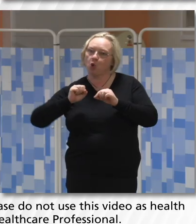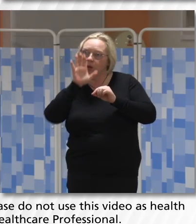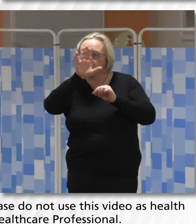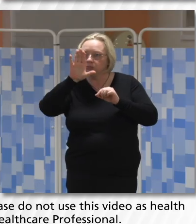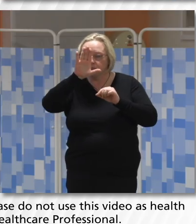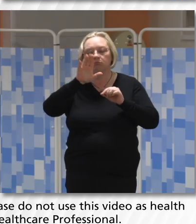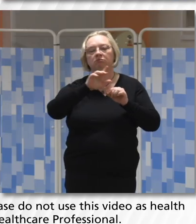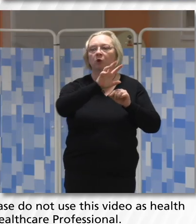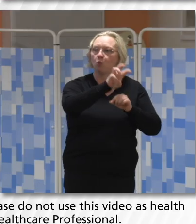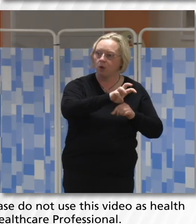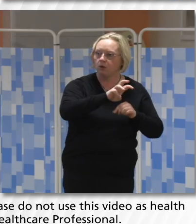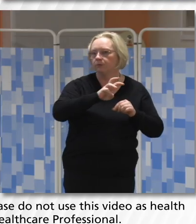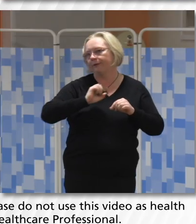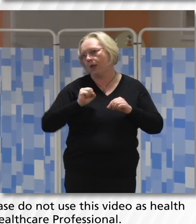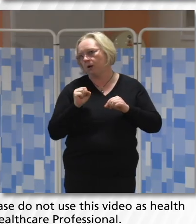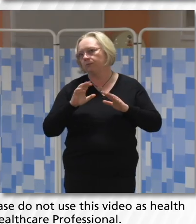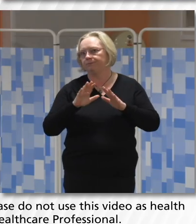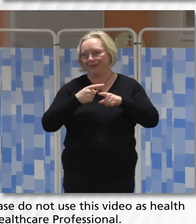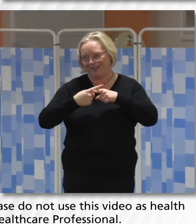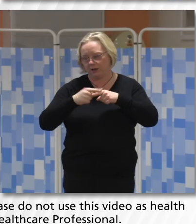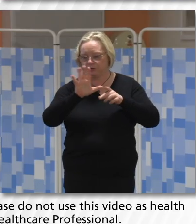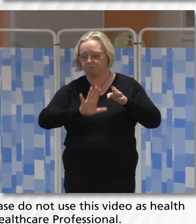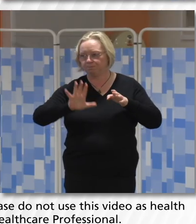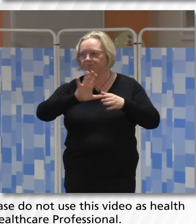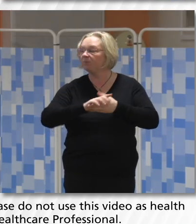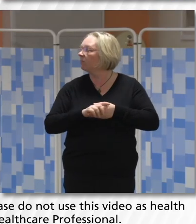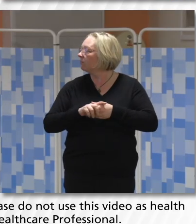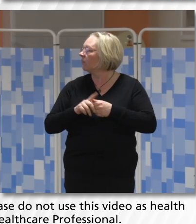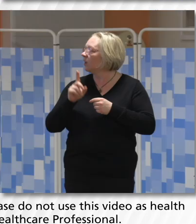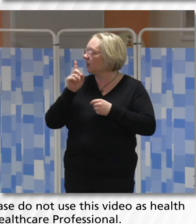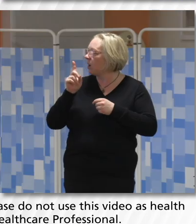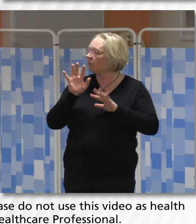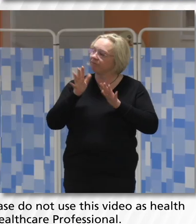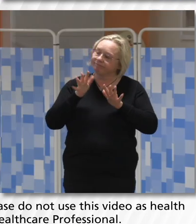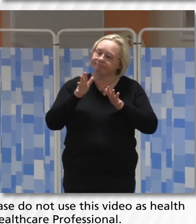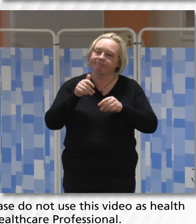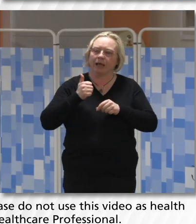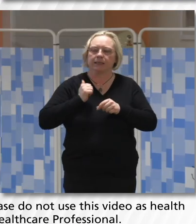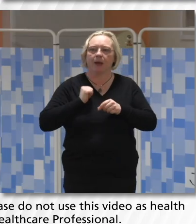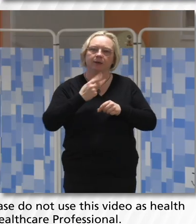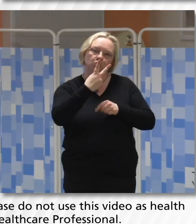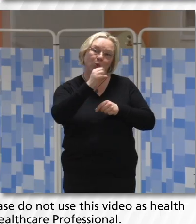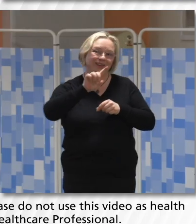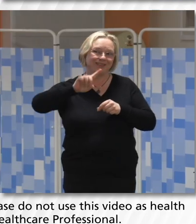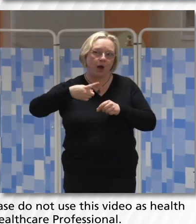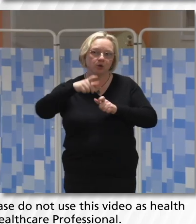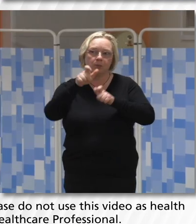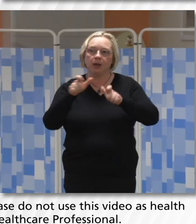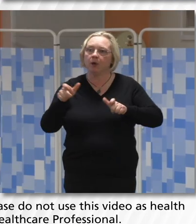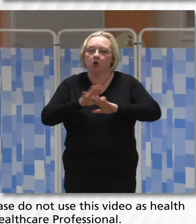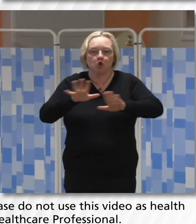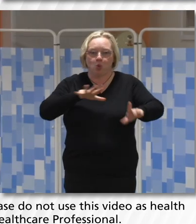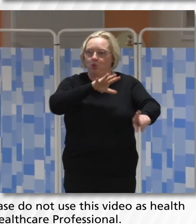are in England. But there are 20,000 people, they reckon, who still haven't got a diagnosis, but who